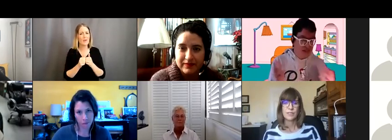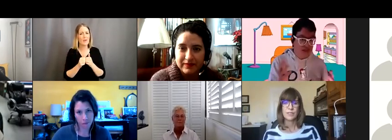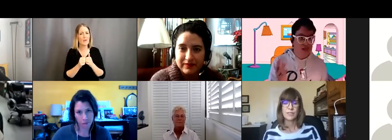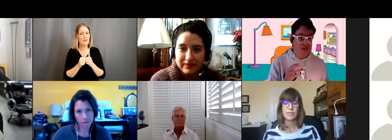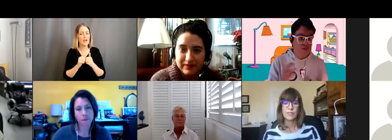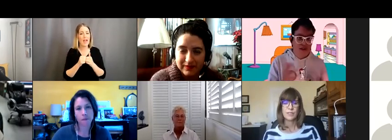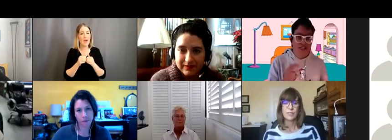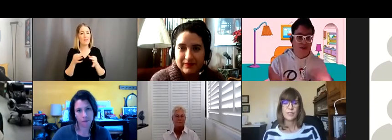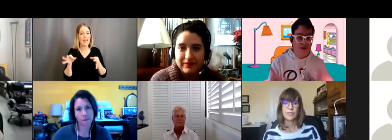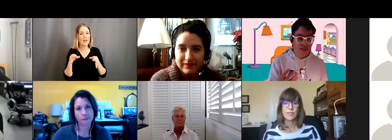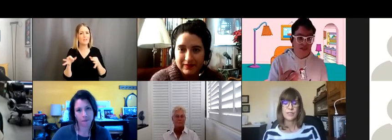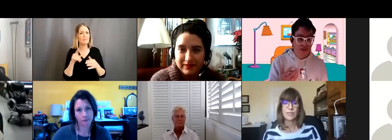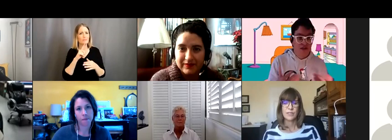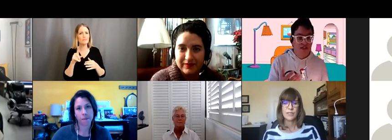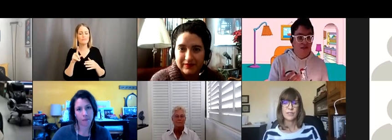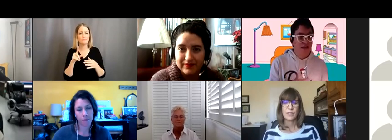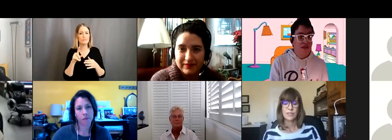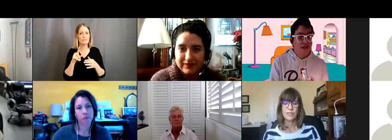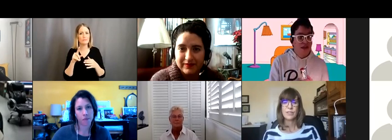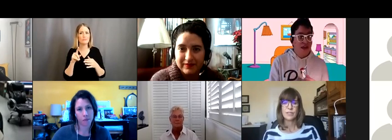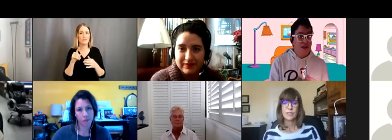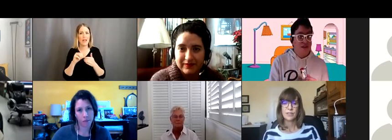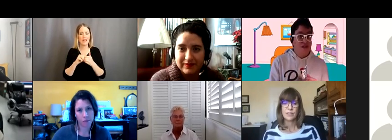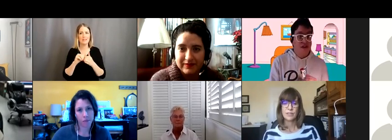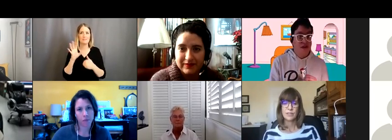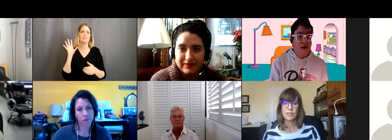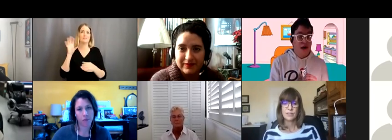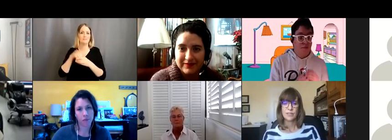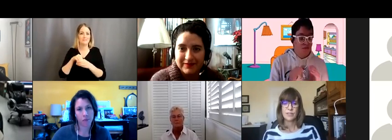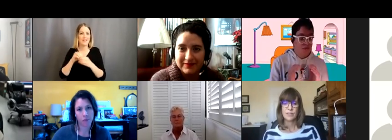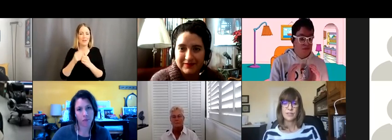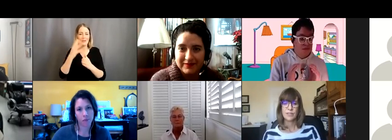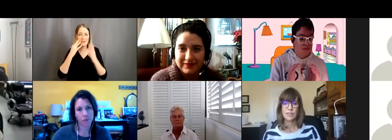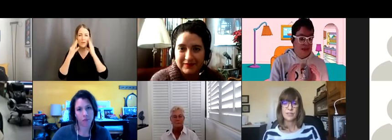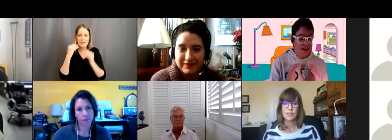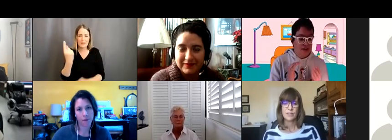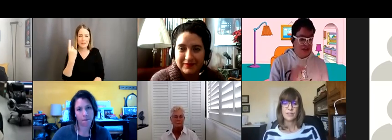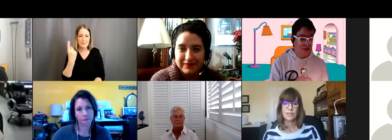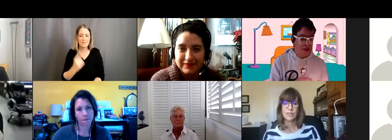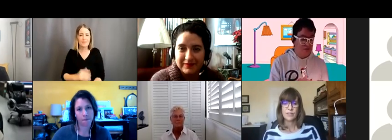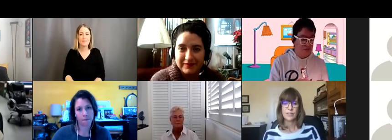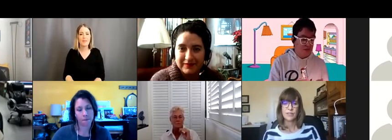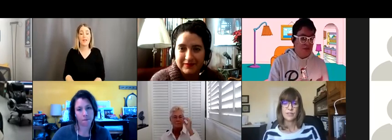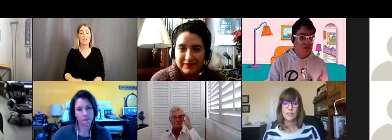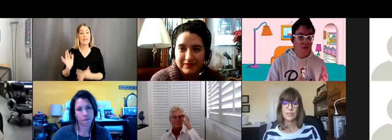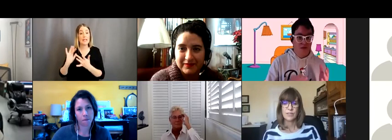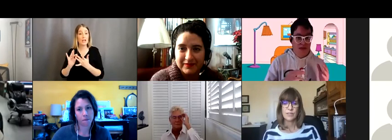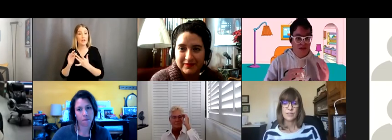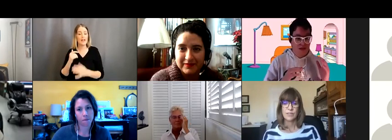language plays a huge part in experiencing something. And I know on the internet,